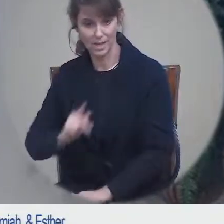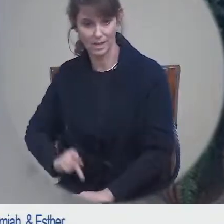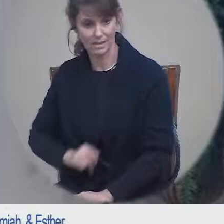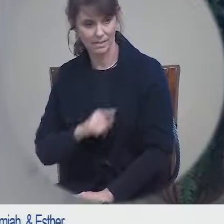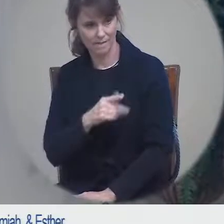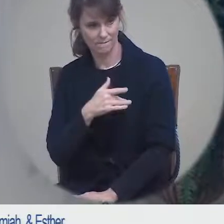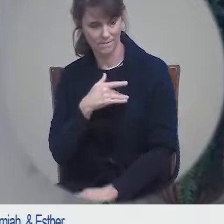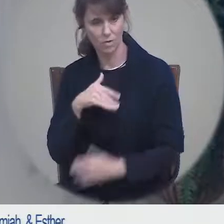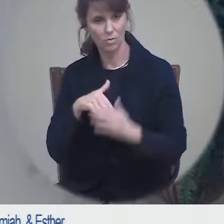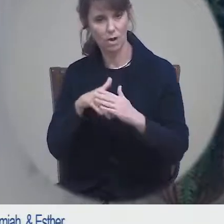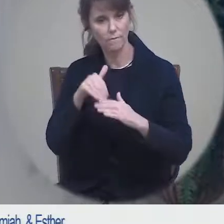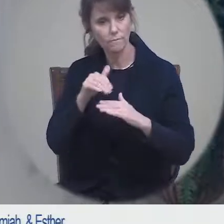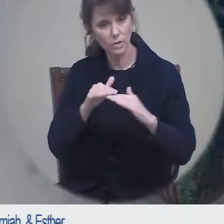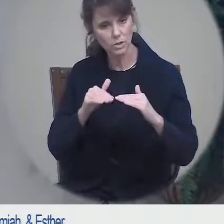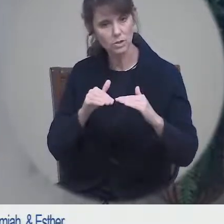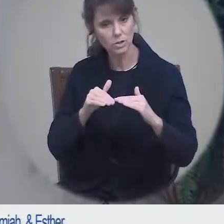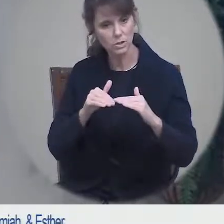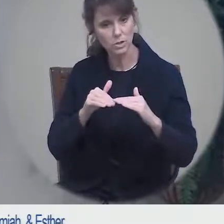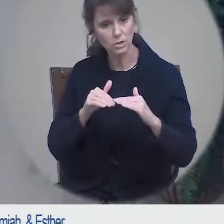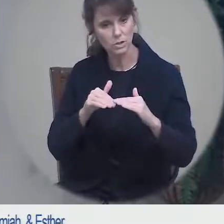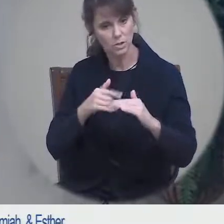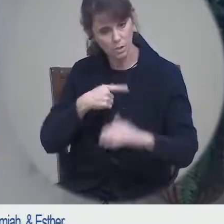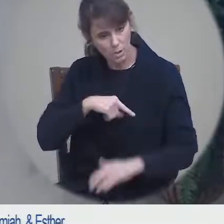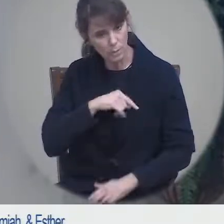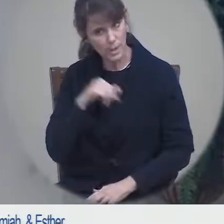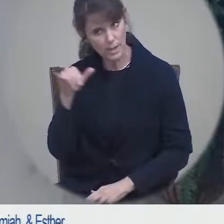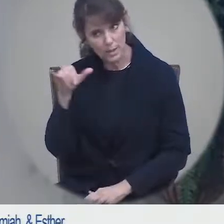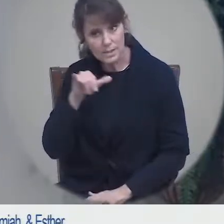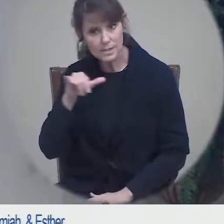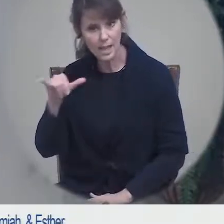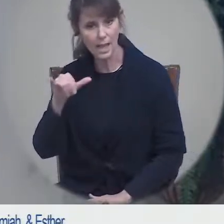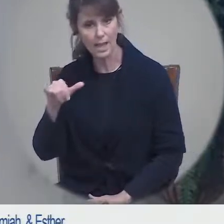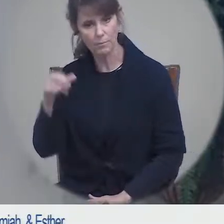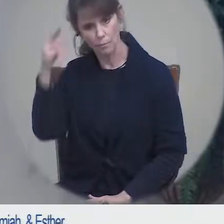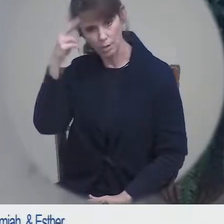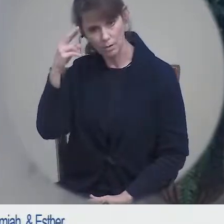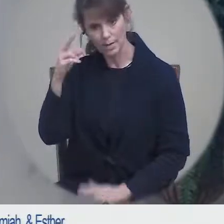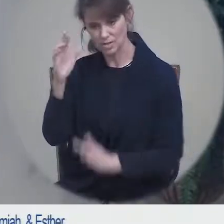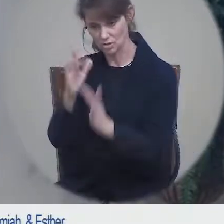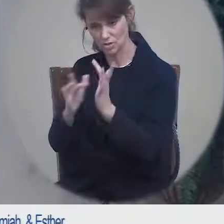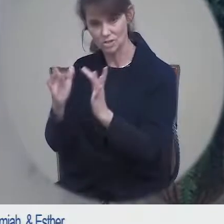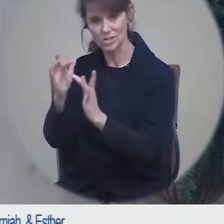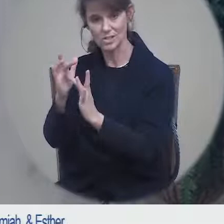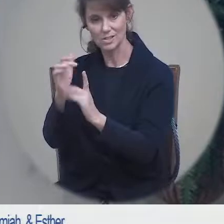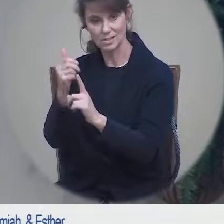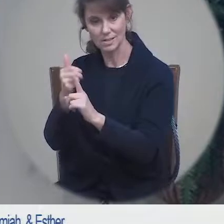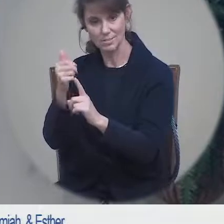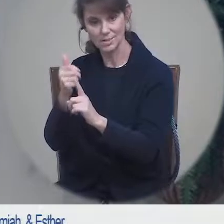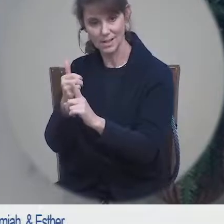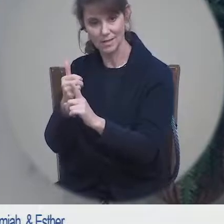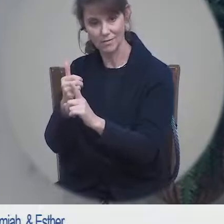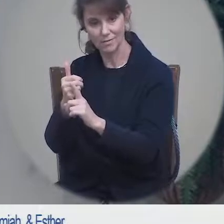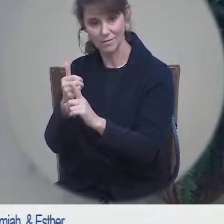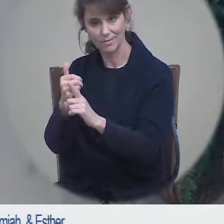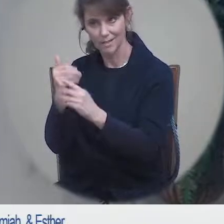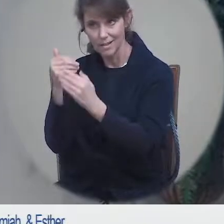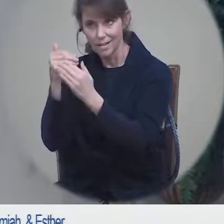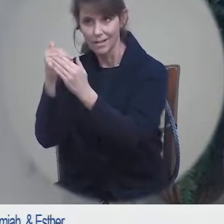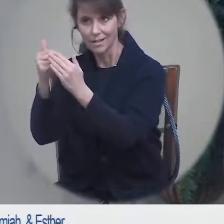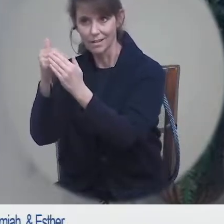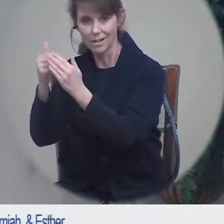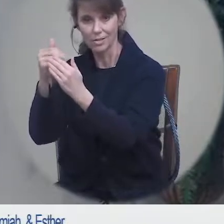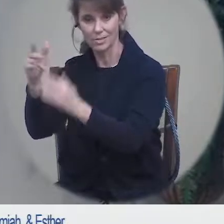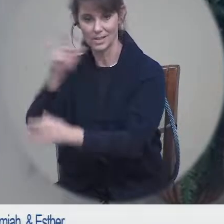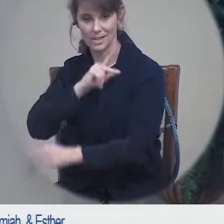And in some ways, that's what we ought to feel when we recognize where Jesus is at today. Someone, Charles